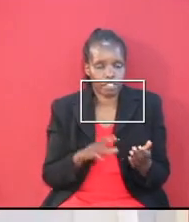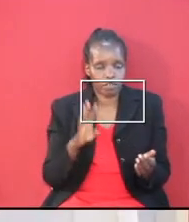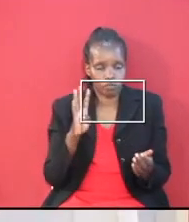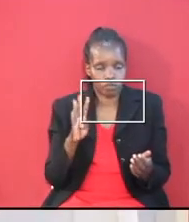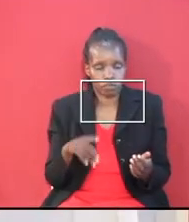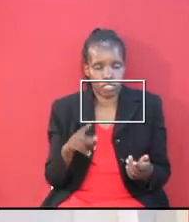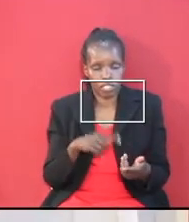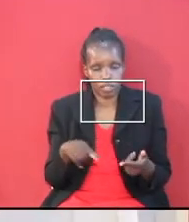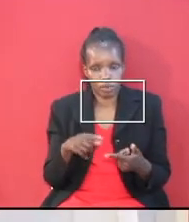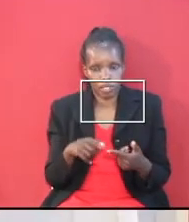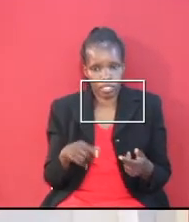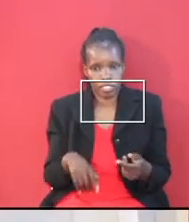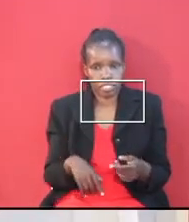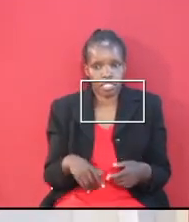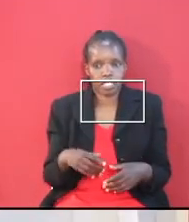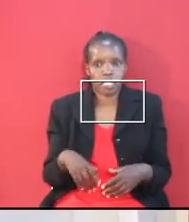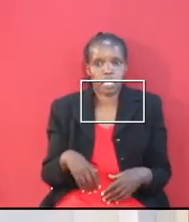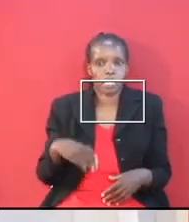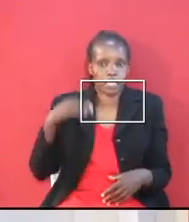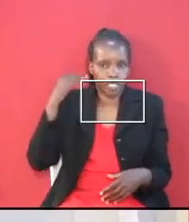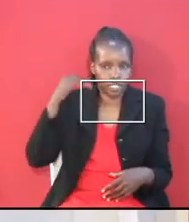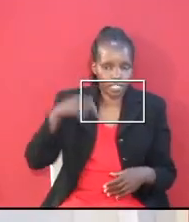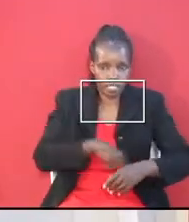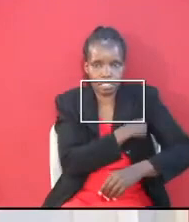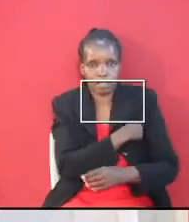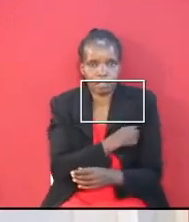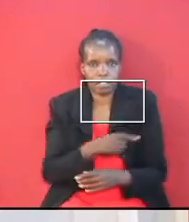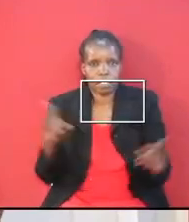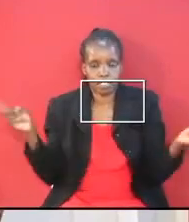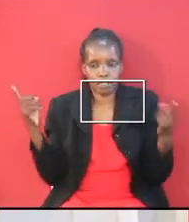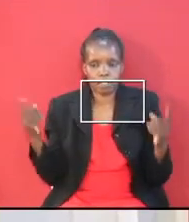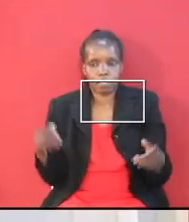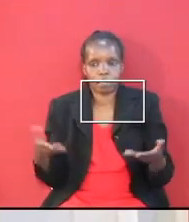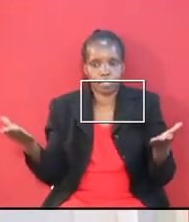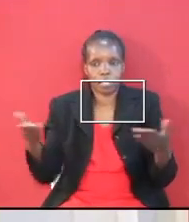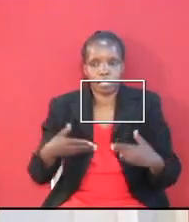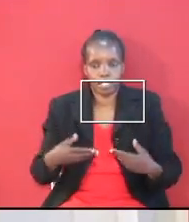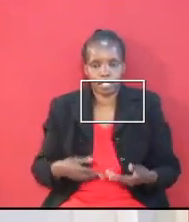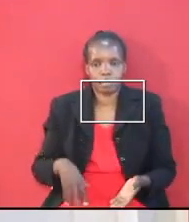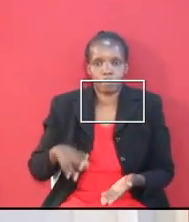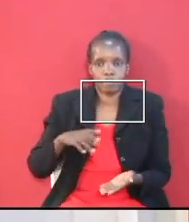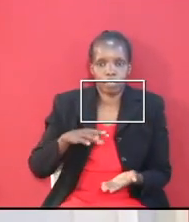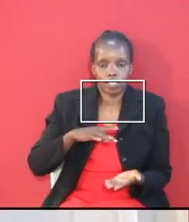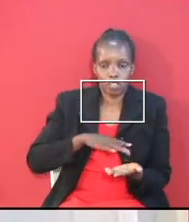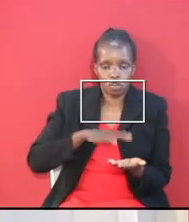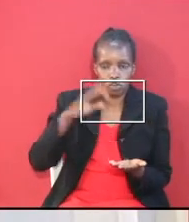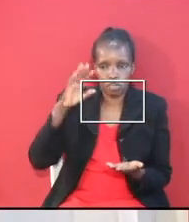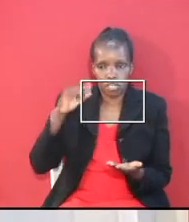And when the chief shepherd appears, you will receive an unfading crown of glory. Amen.